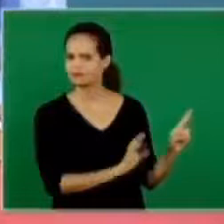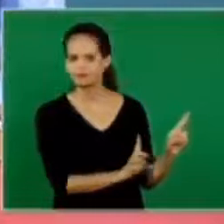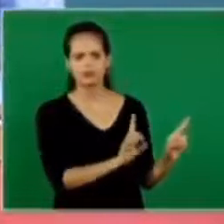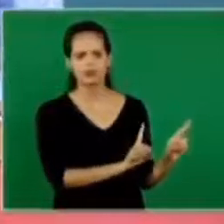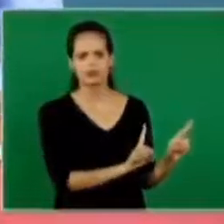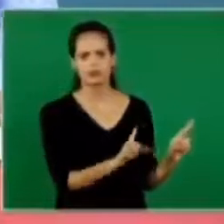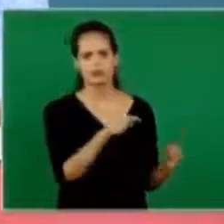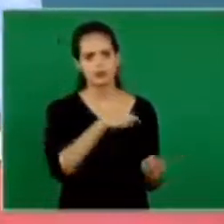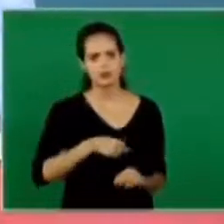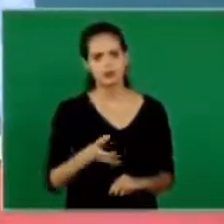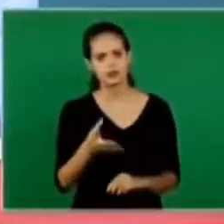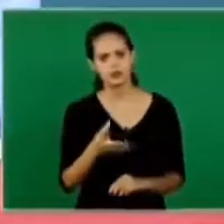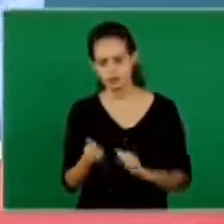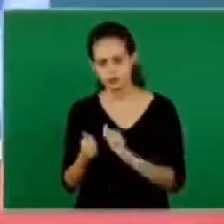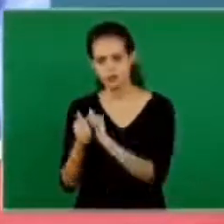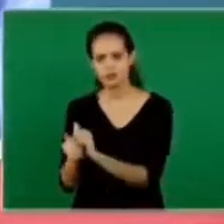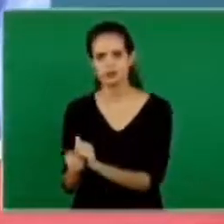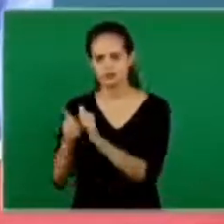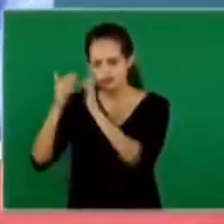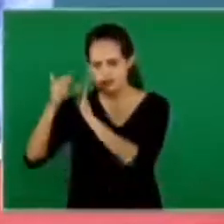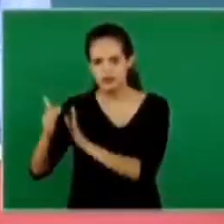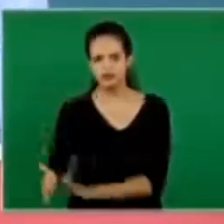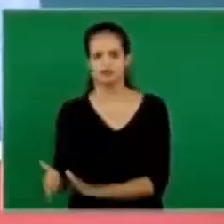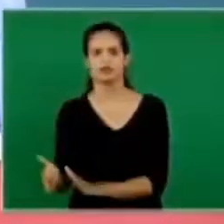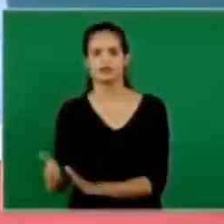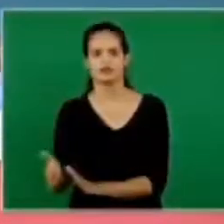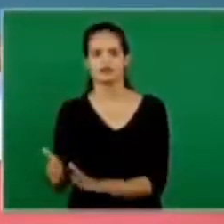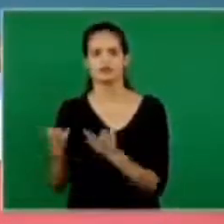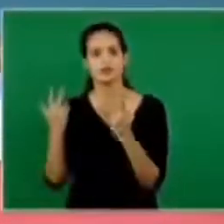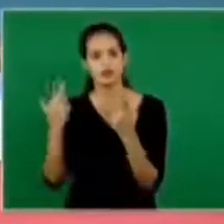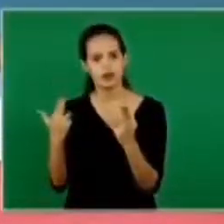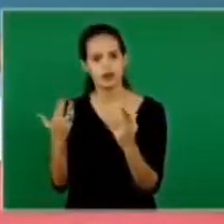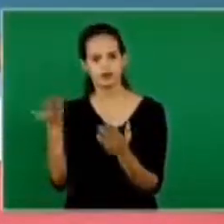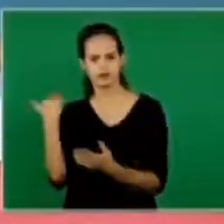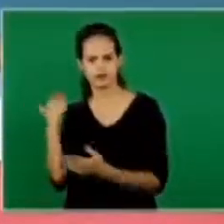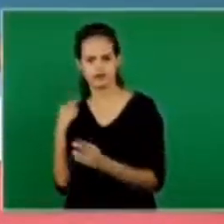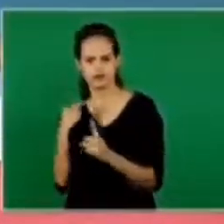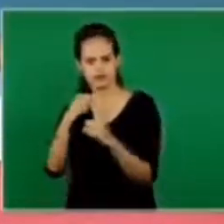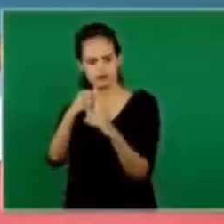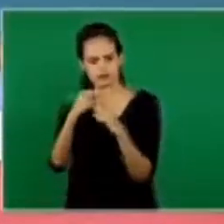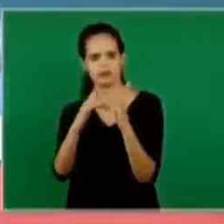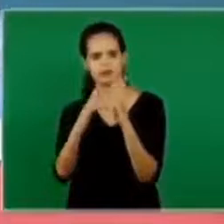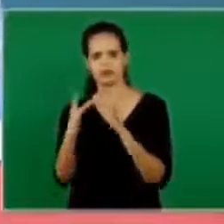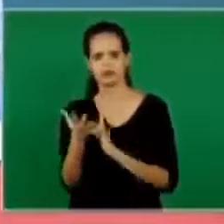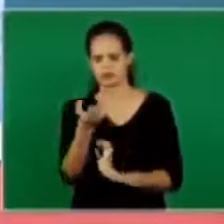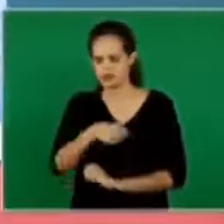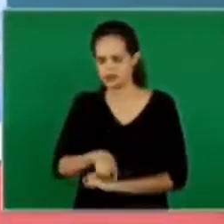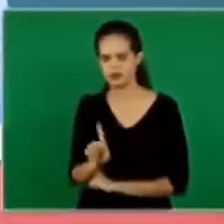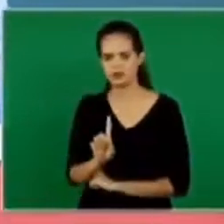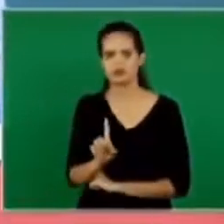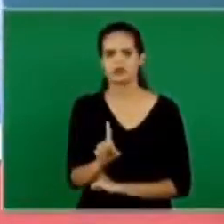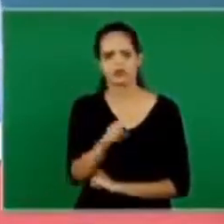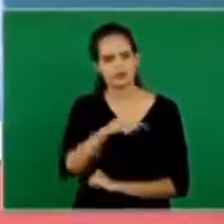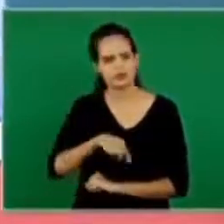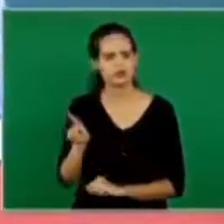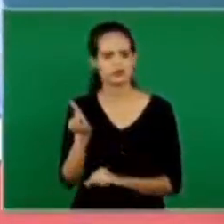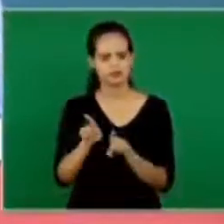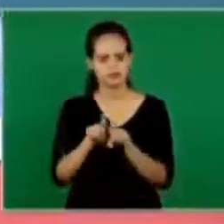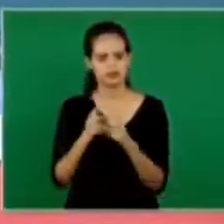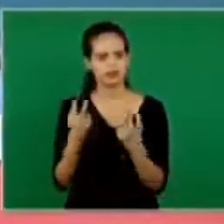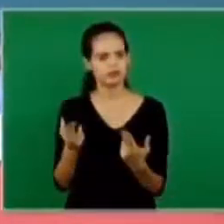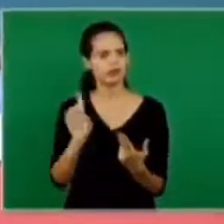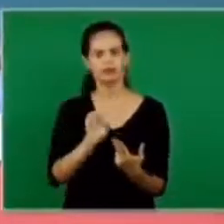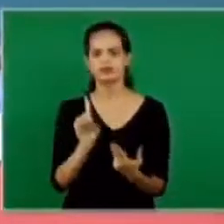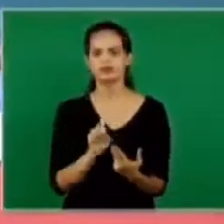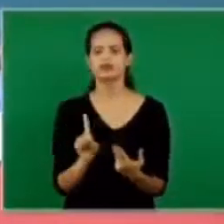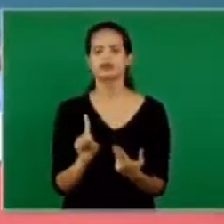are not going to die with Christ, they are not going to resurrect with Christ, and they are not going to reign with Christ. Jesus rejected.